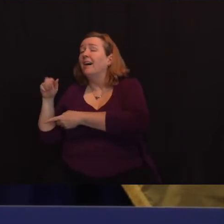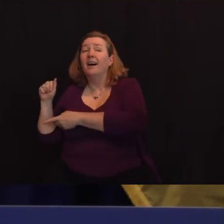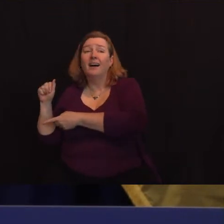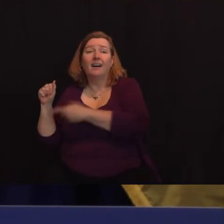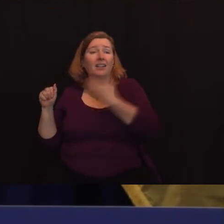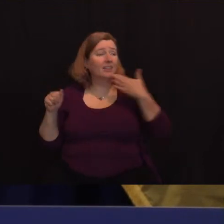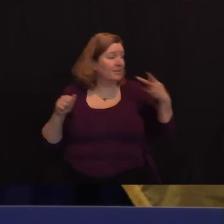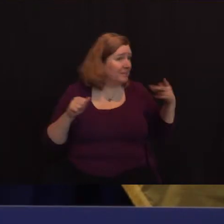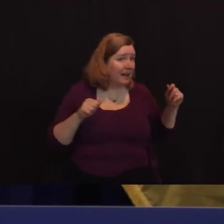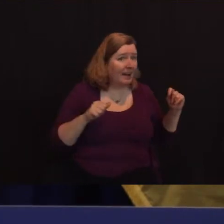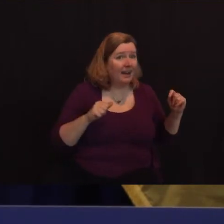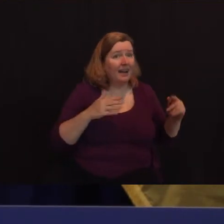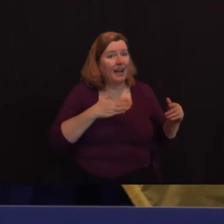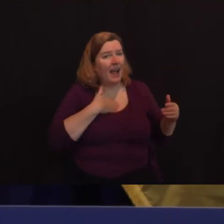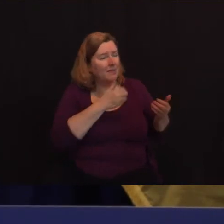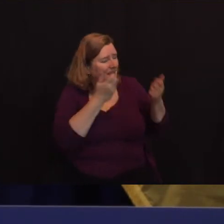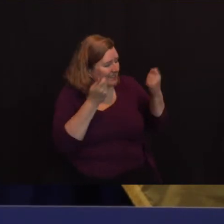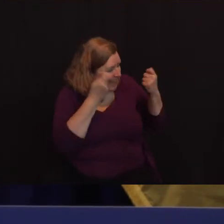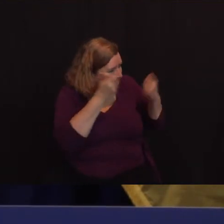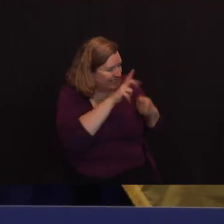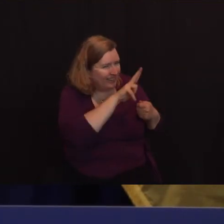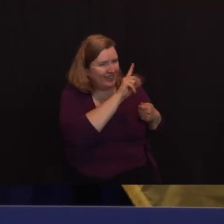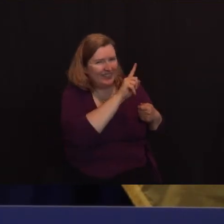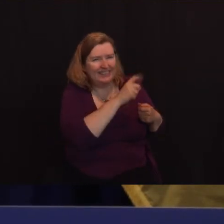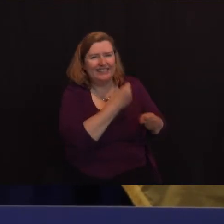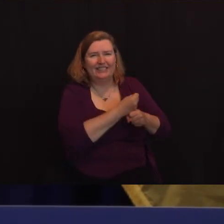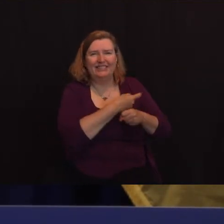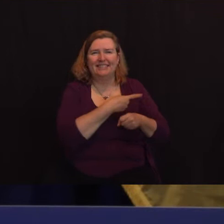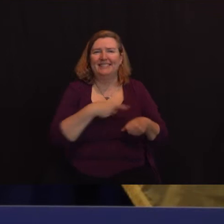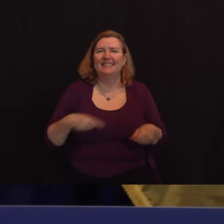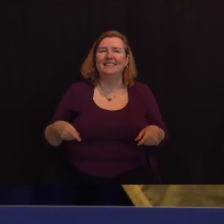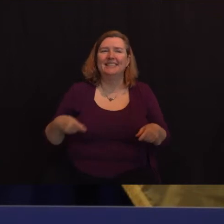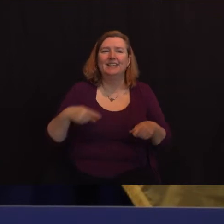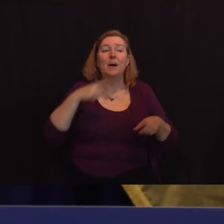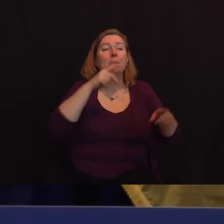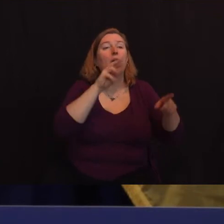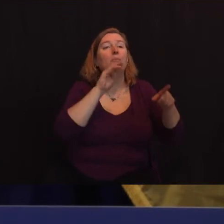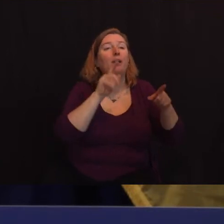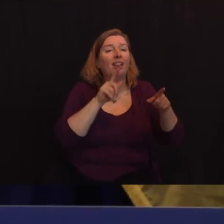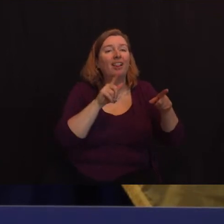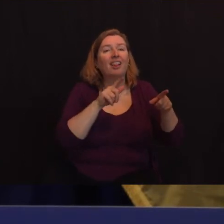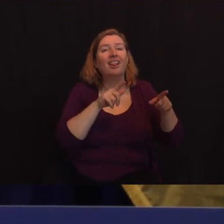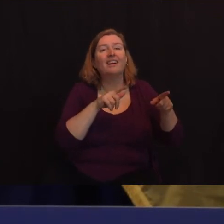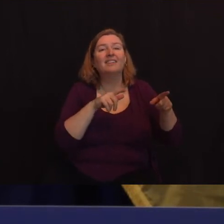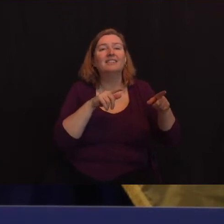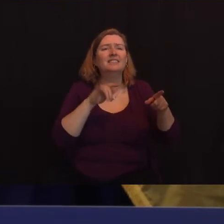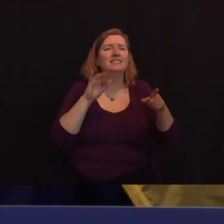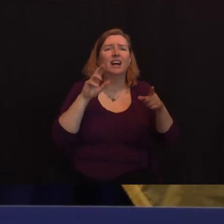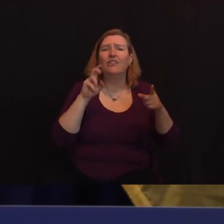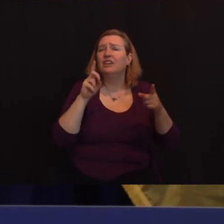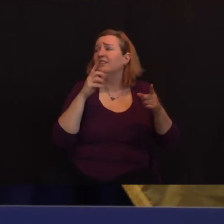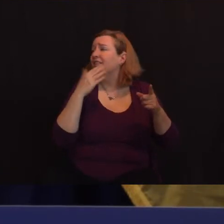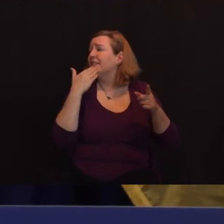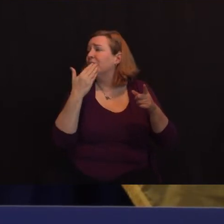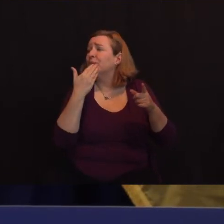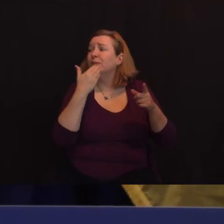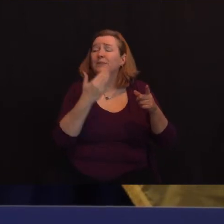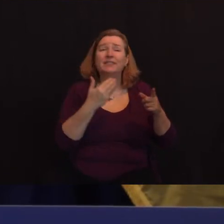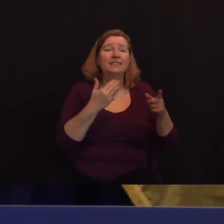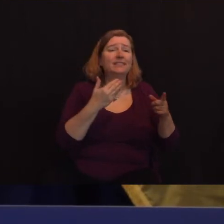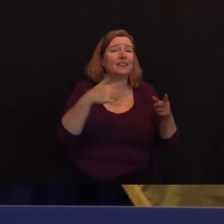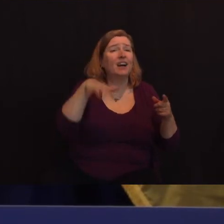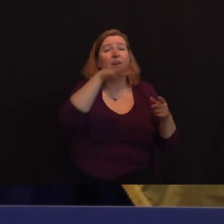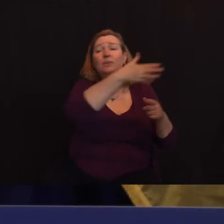you. Happy anniversary. Paramel, I know Jared was with us by remote today. Mahan, everybody else. Thank you, folks. Keep doing what you're